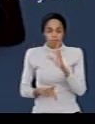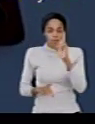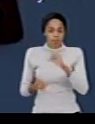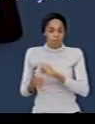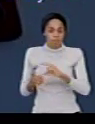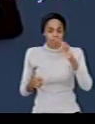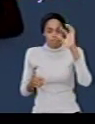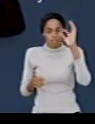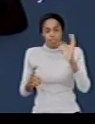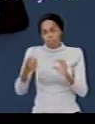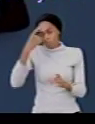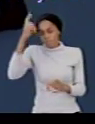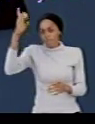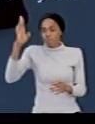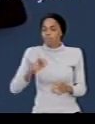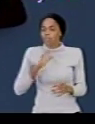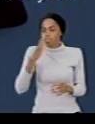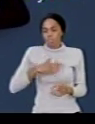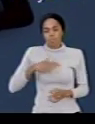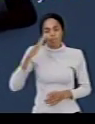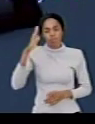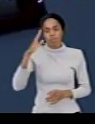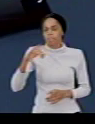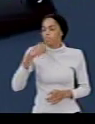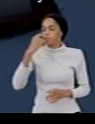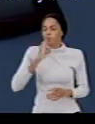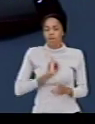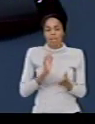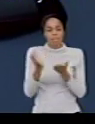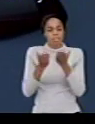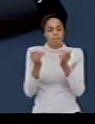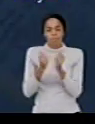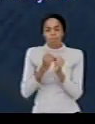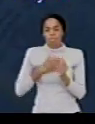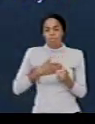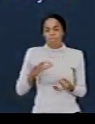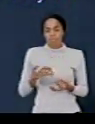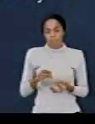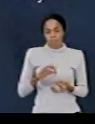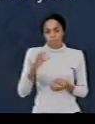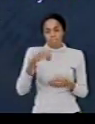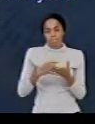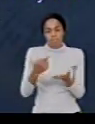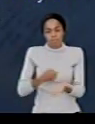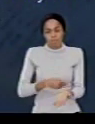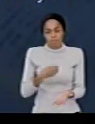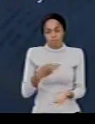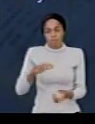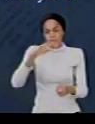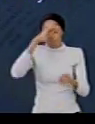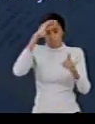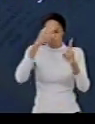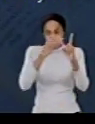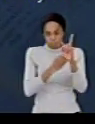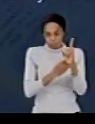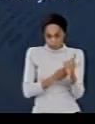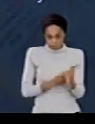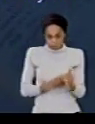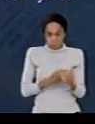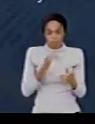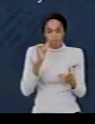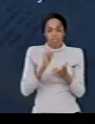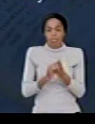my witness, whom I serve with my spirit in the gospel of his Son, that